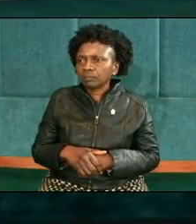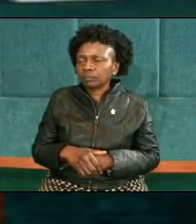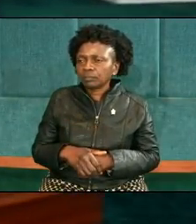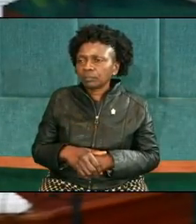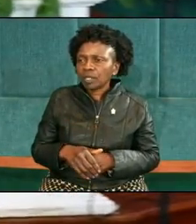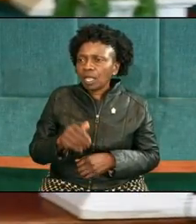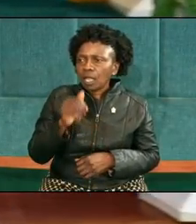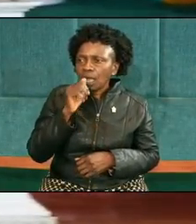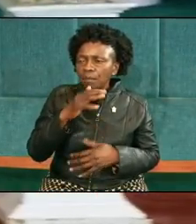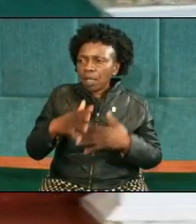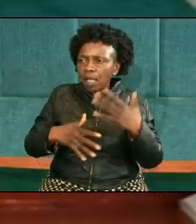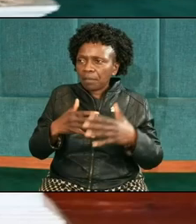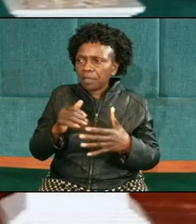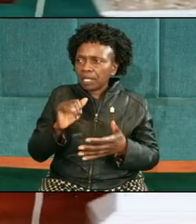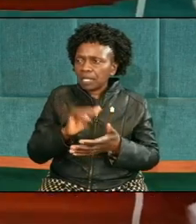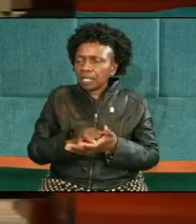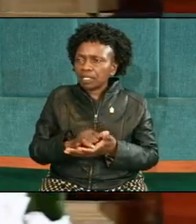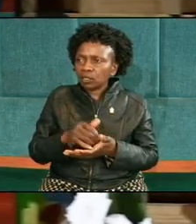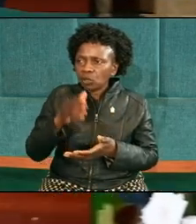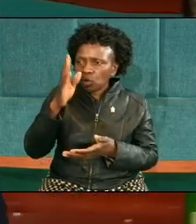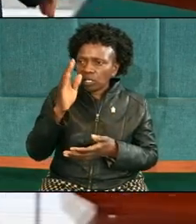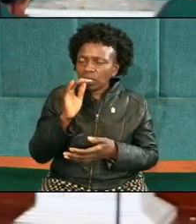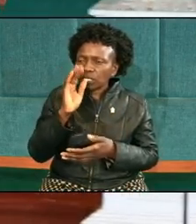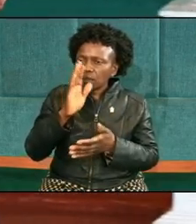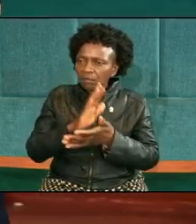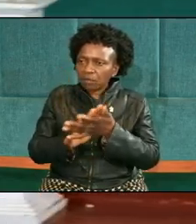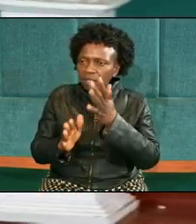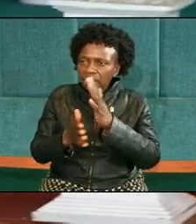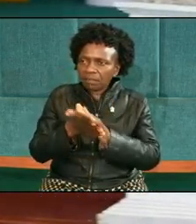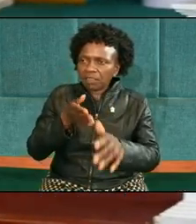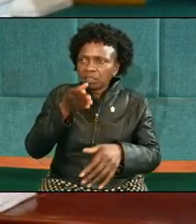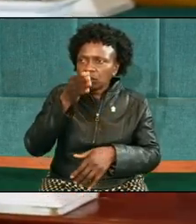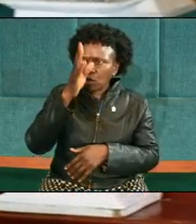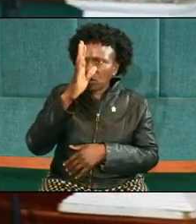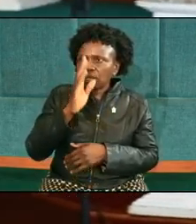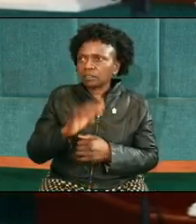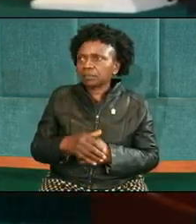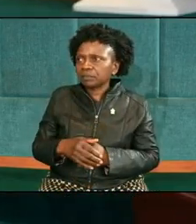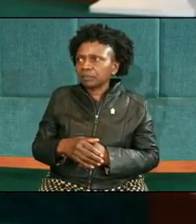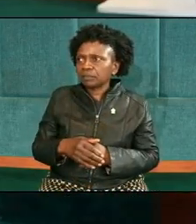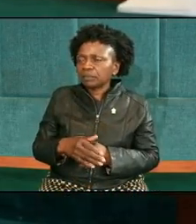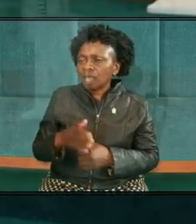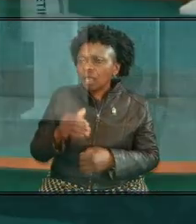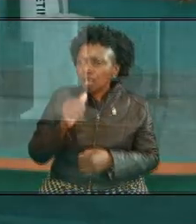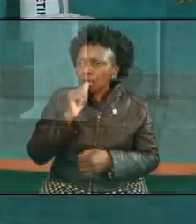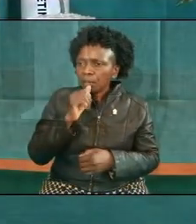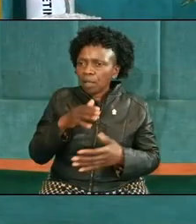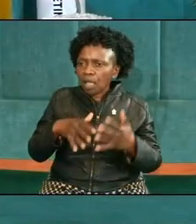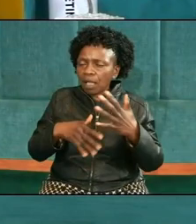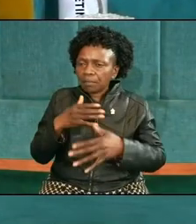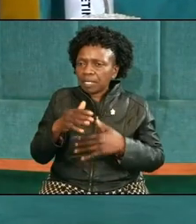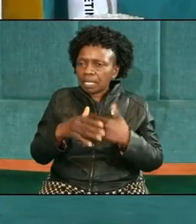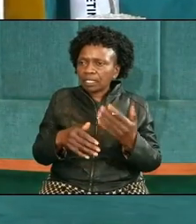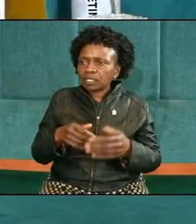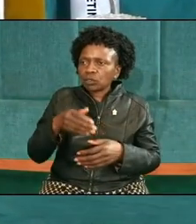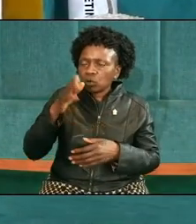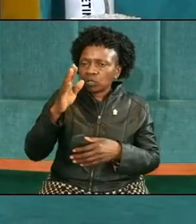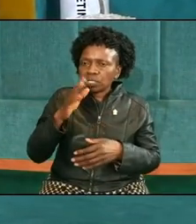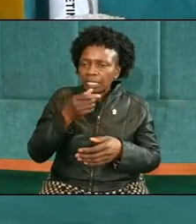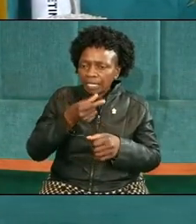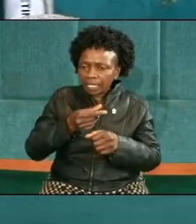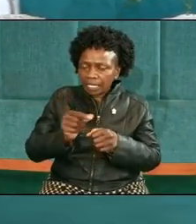happy that my God is a forgiving God. Hey, I'm happy that my God is gracious